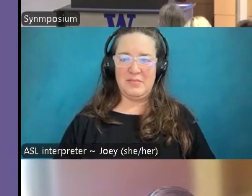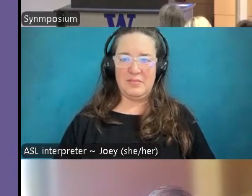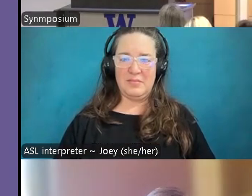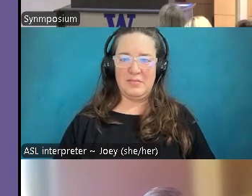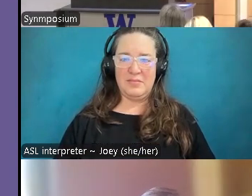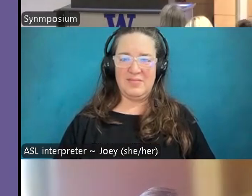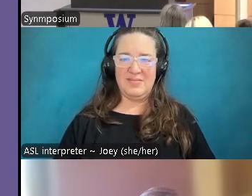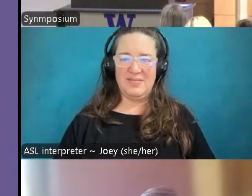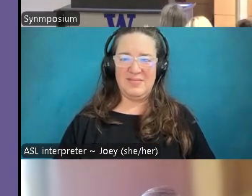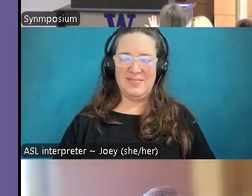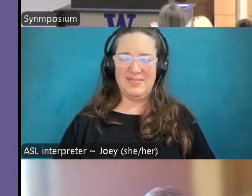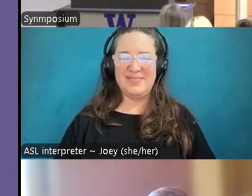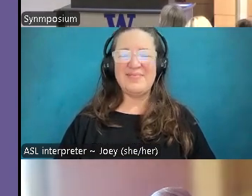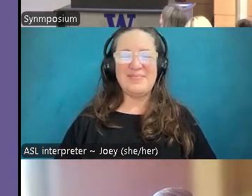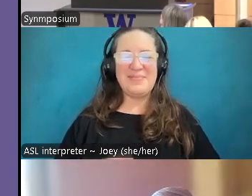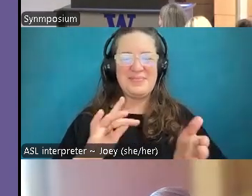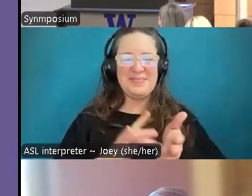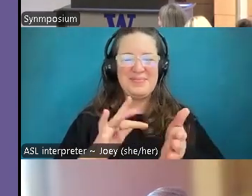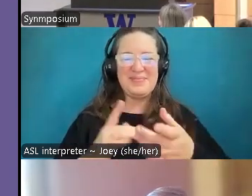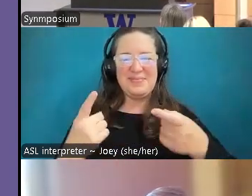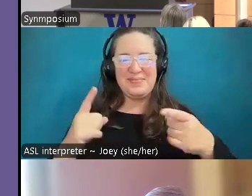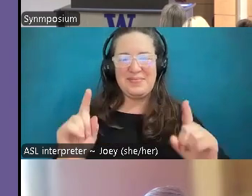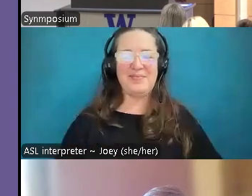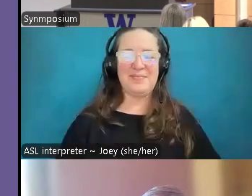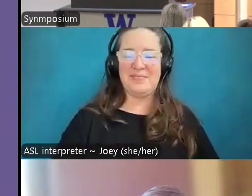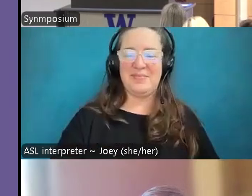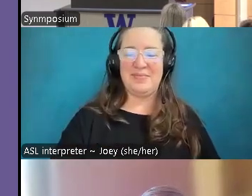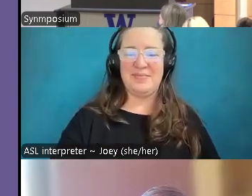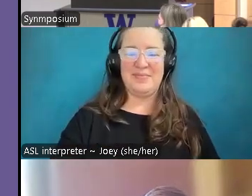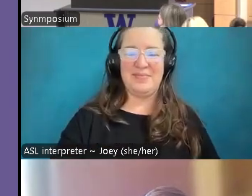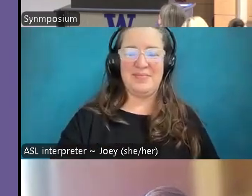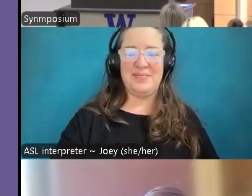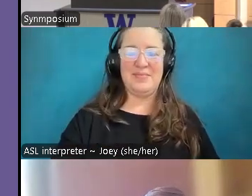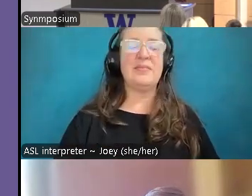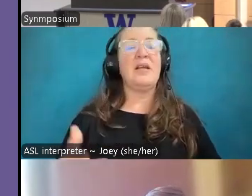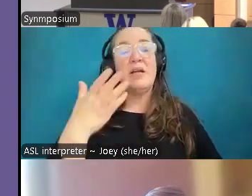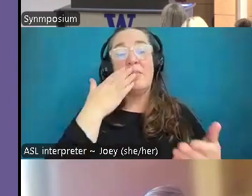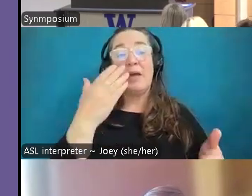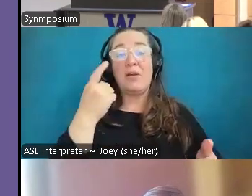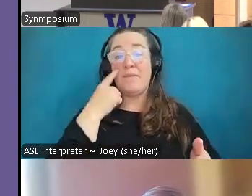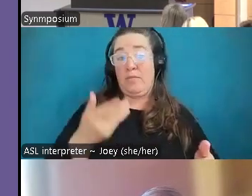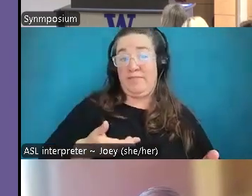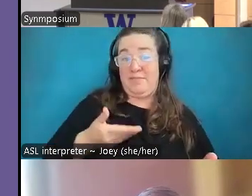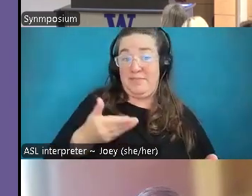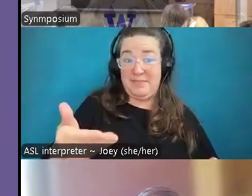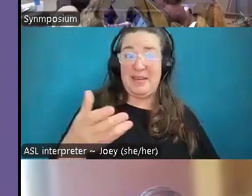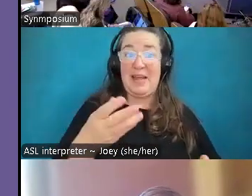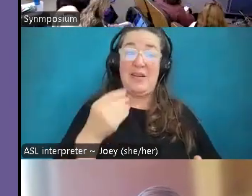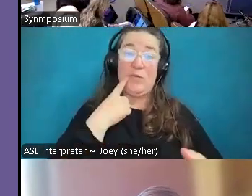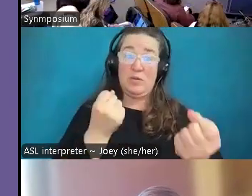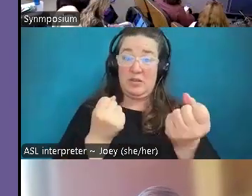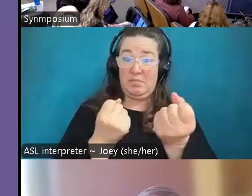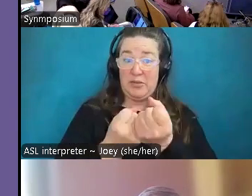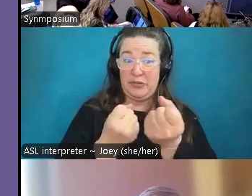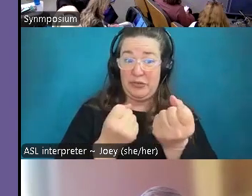There we go. Thank you. Thank you very much for the invitation and for sponsoring this symposium. I'm really sorry I